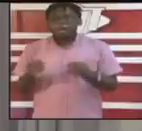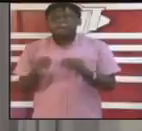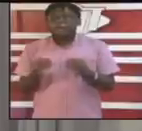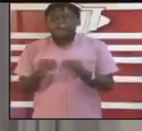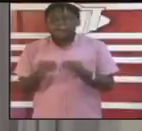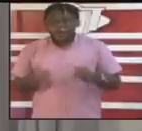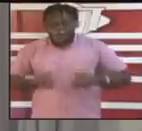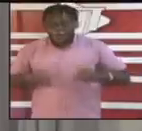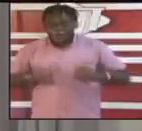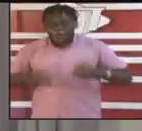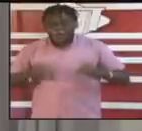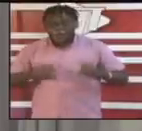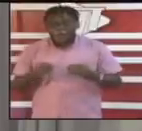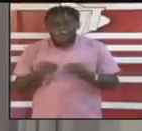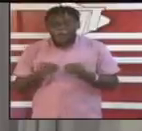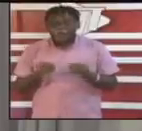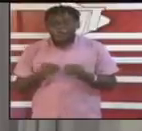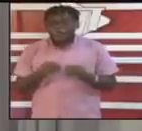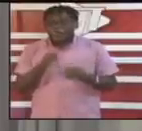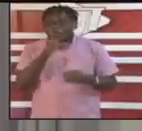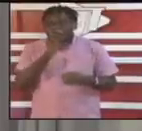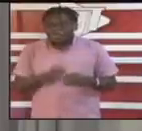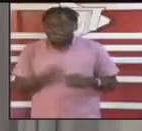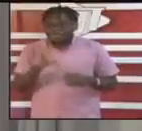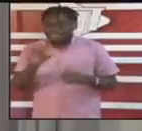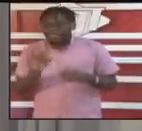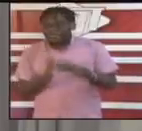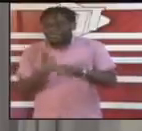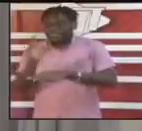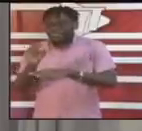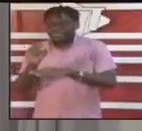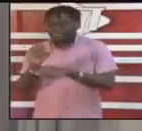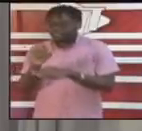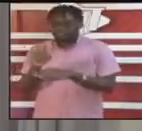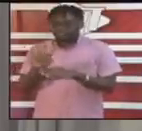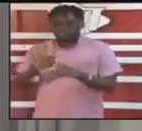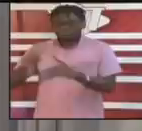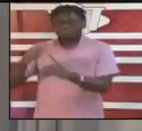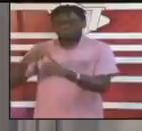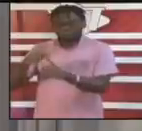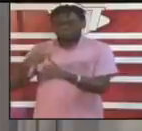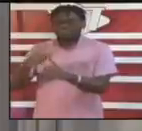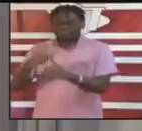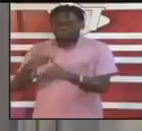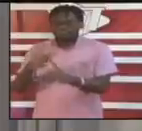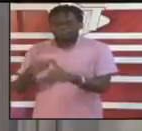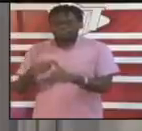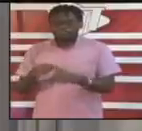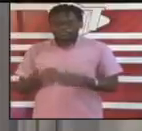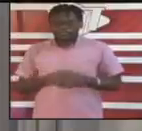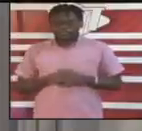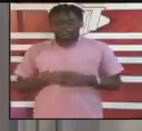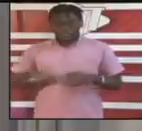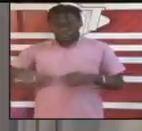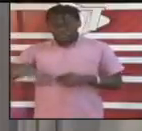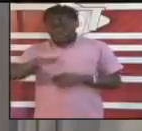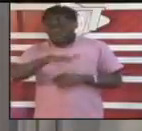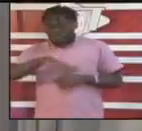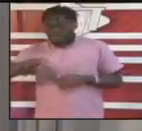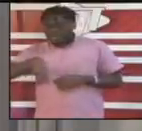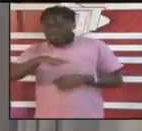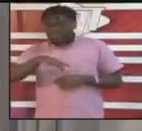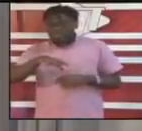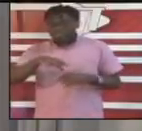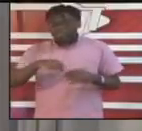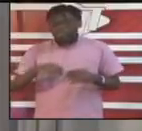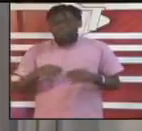their 40s, the number in that age group between 20 and 40 is going